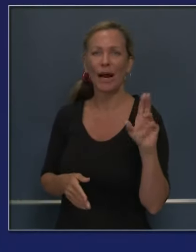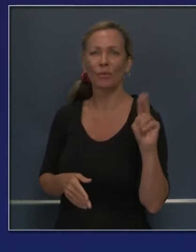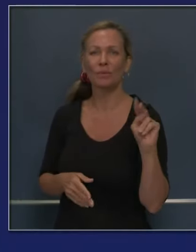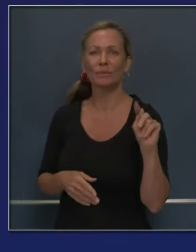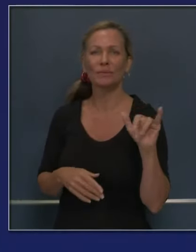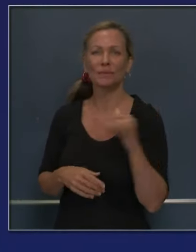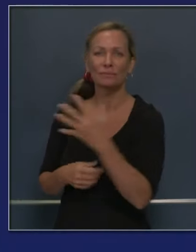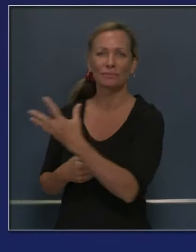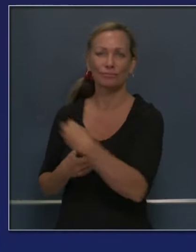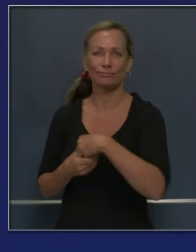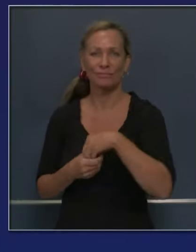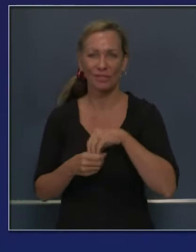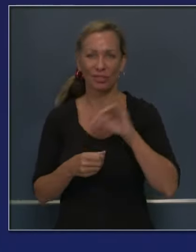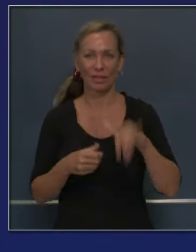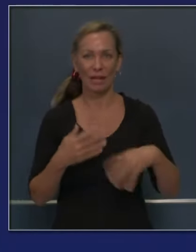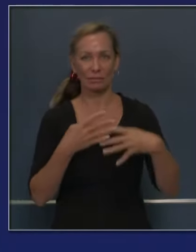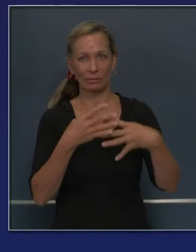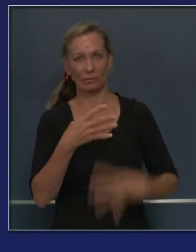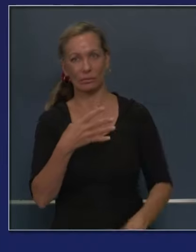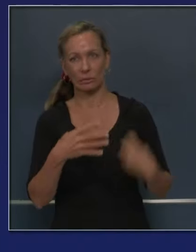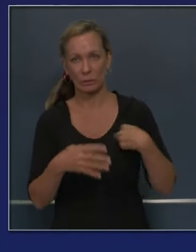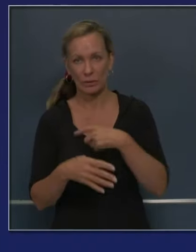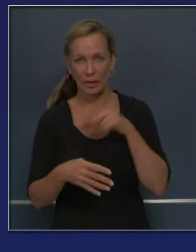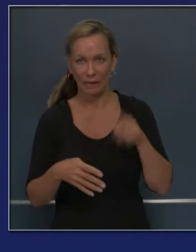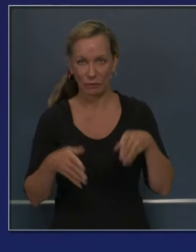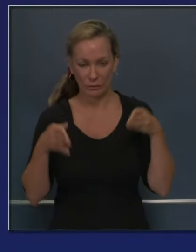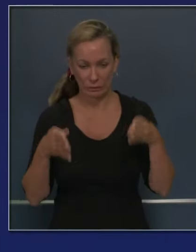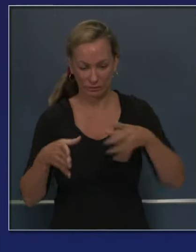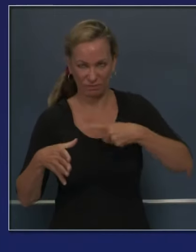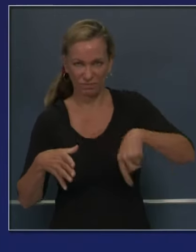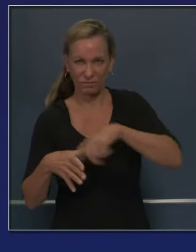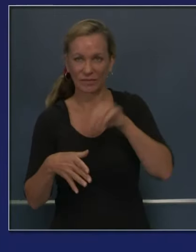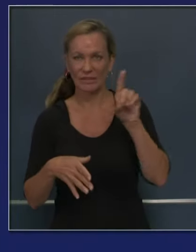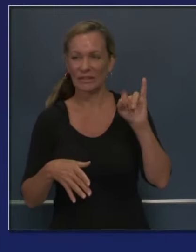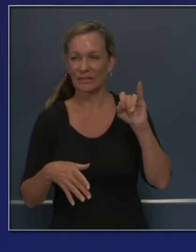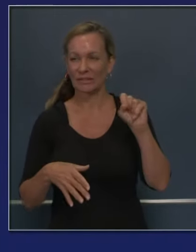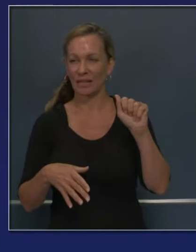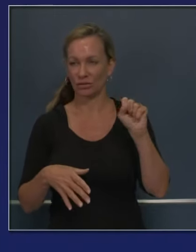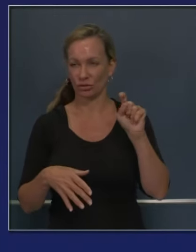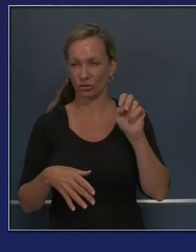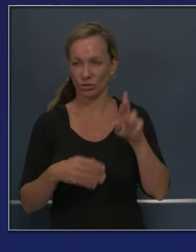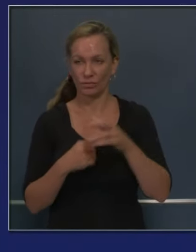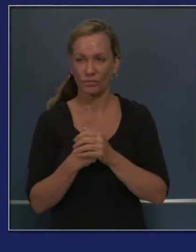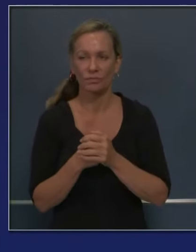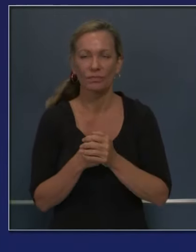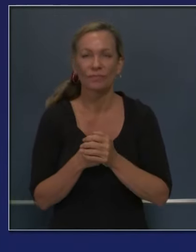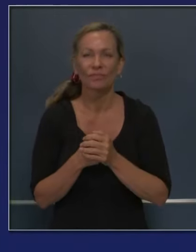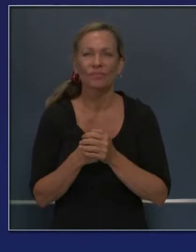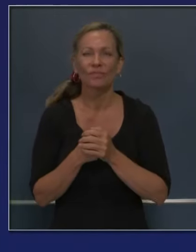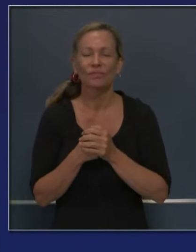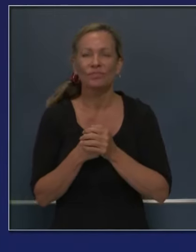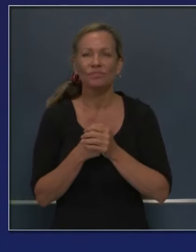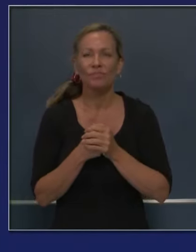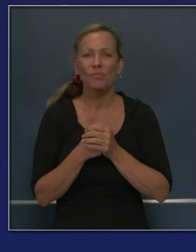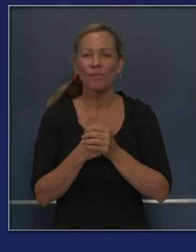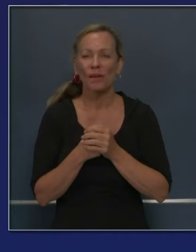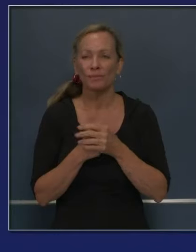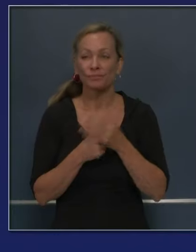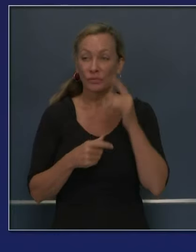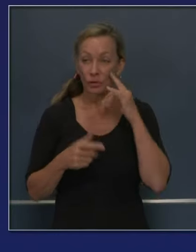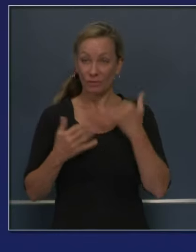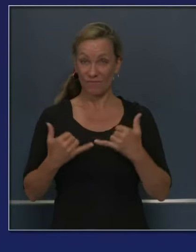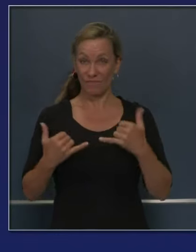relates to battling these wildfires, as well as direct aid individuals, not just direct access to the state of California and